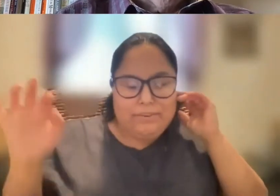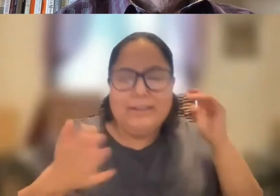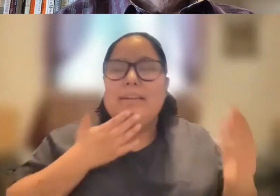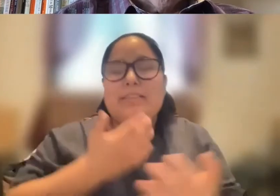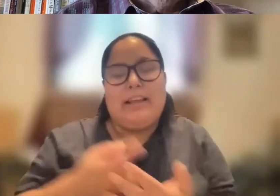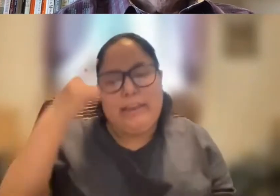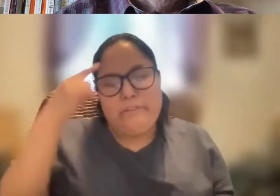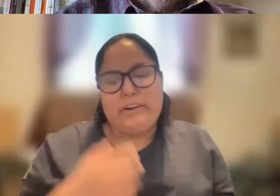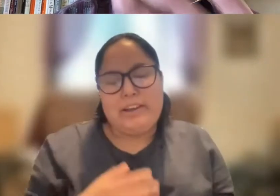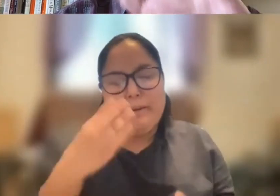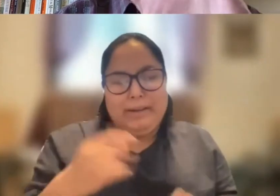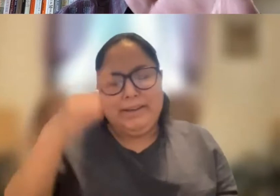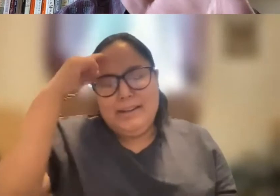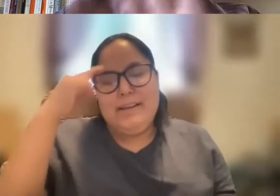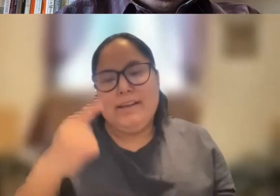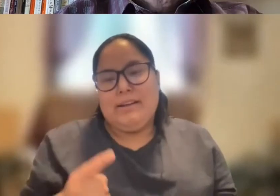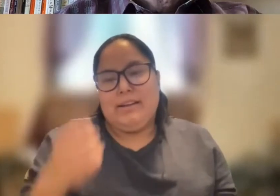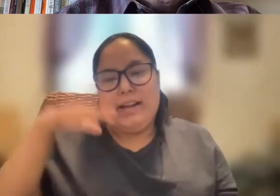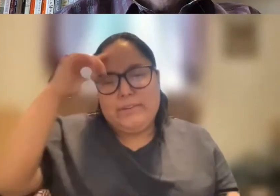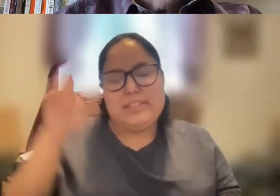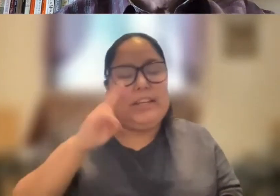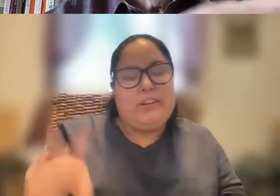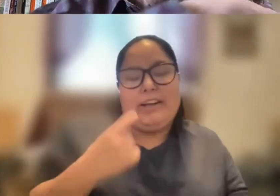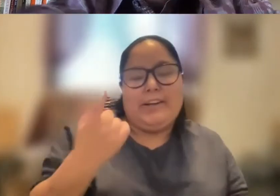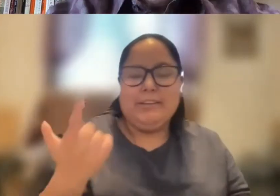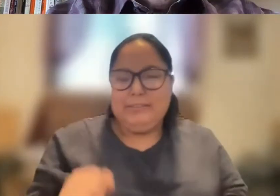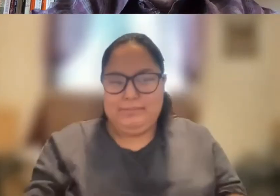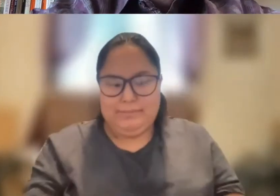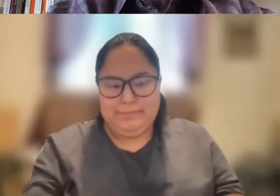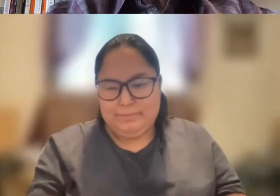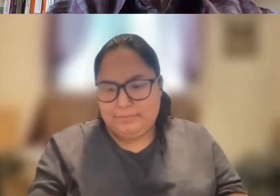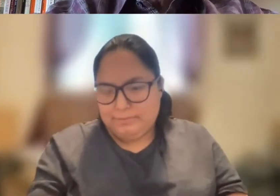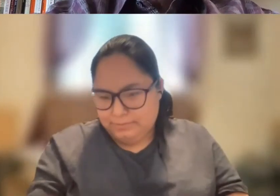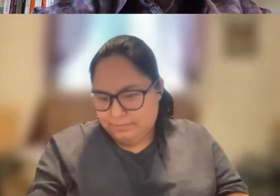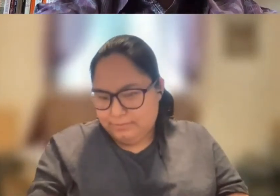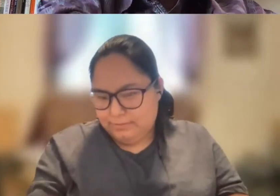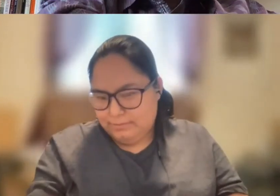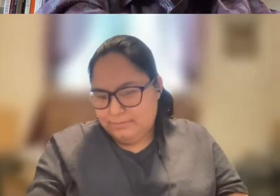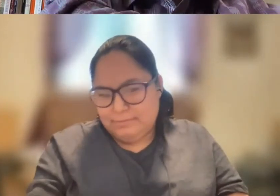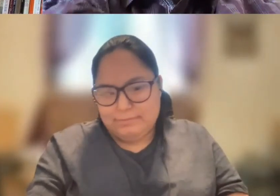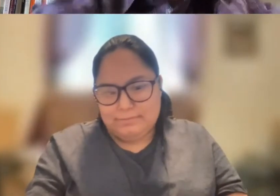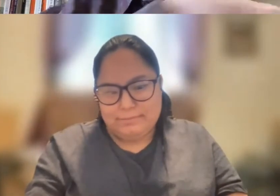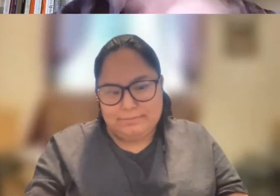Hi, everyone. Thank you for coming. Goodbye, everyone. And I'll see you later. We will see you next